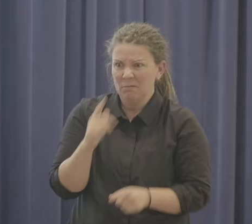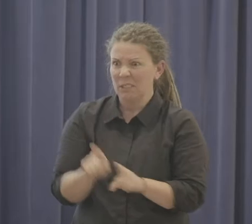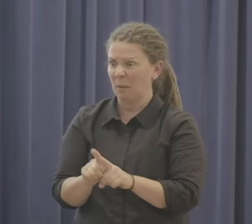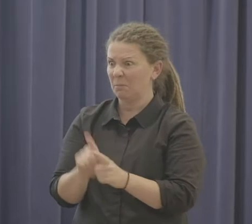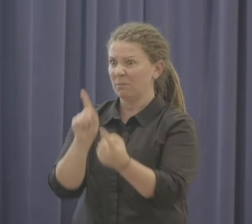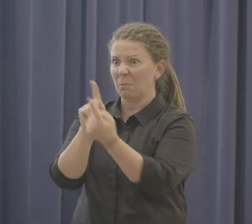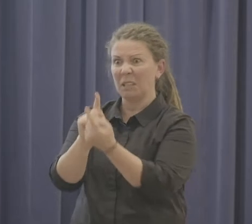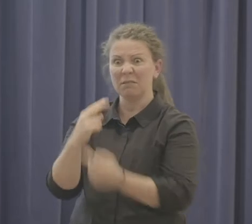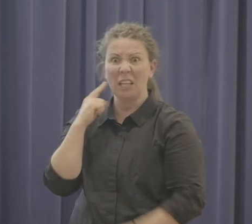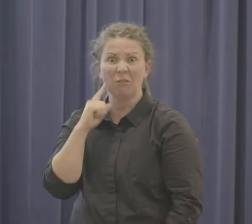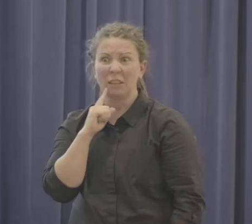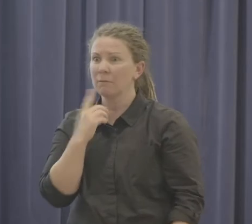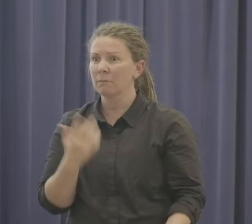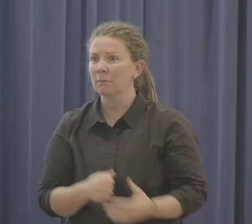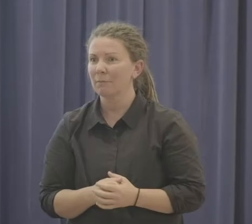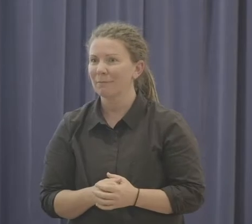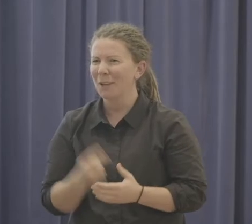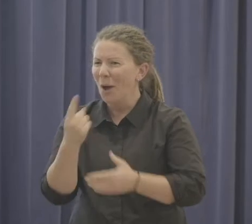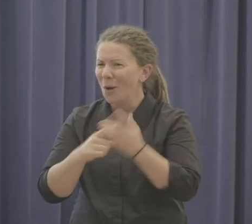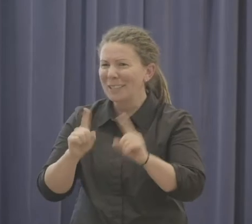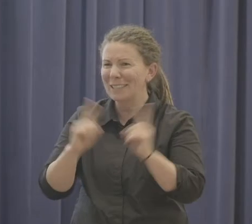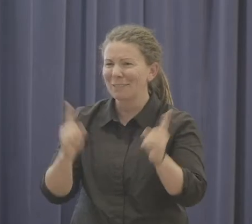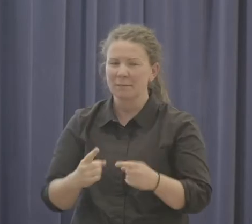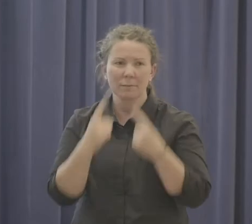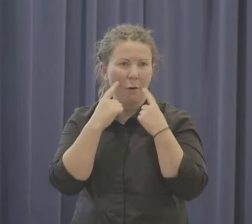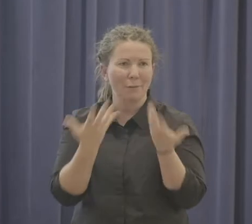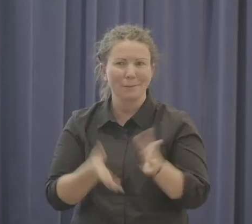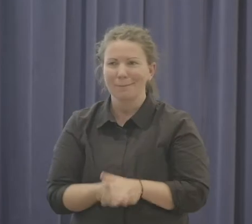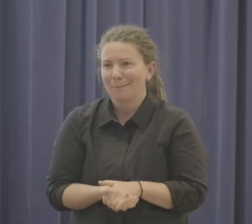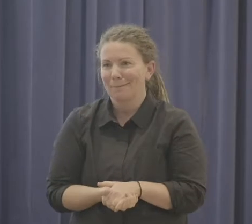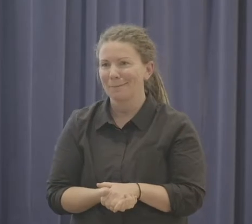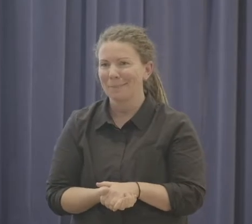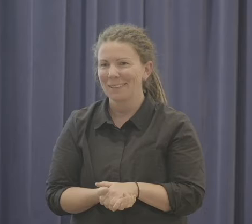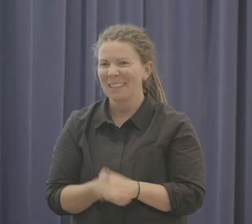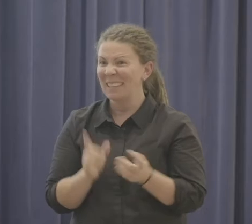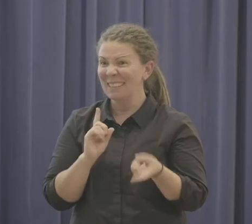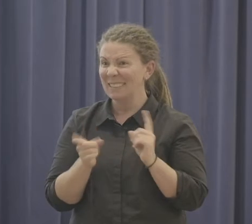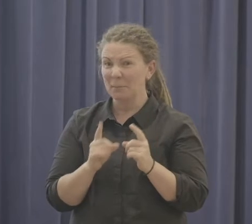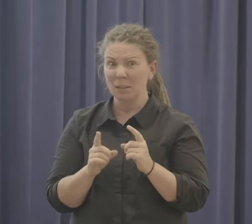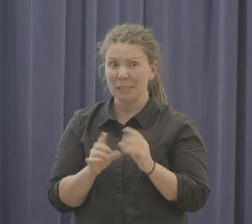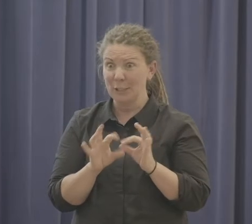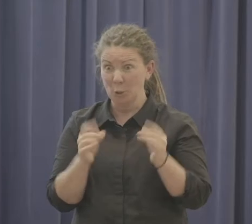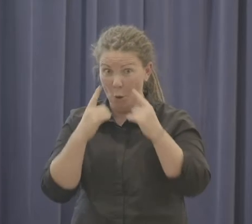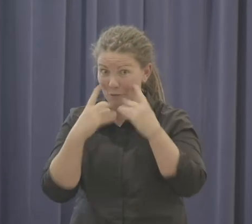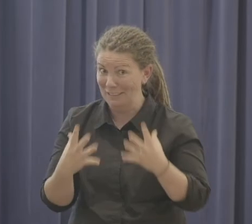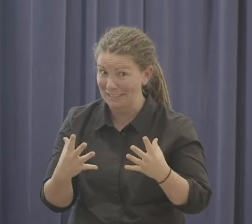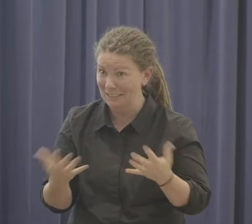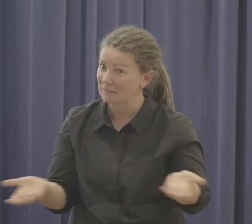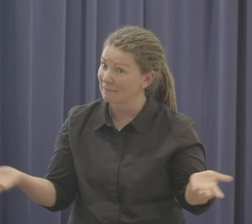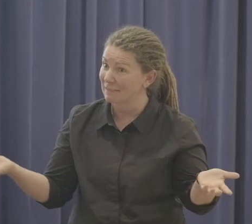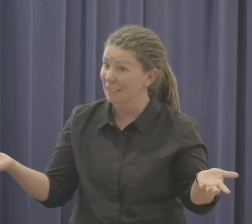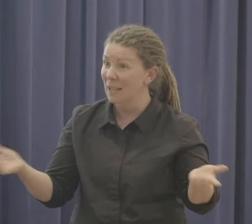who are hearing. The only thing that's different is the obvious thing, which sometimes isn't even that